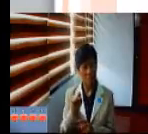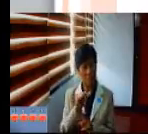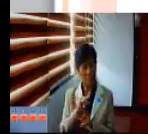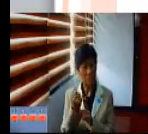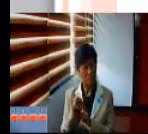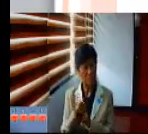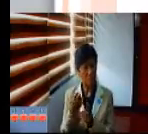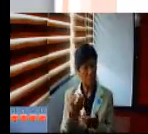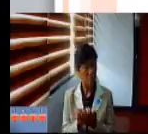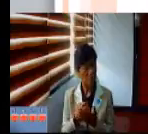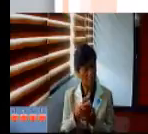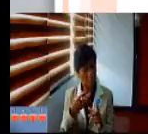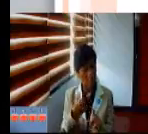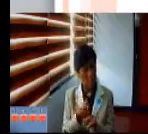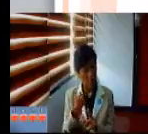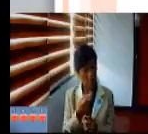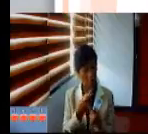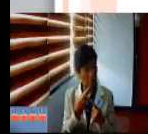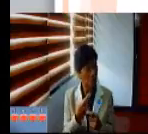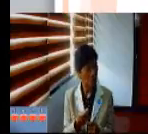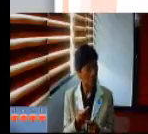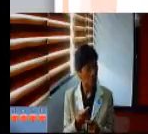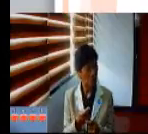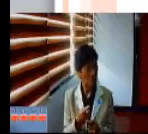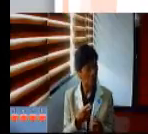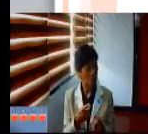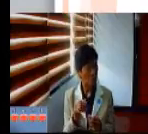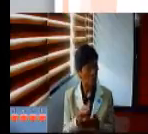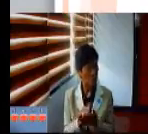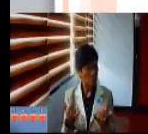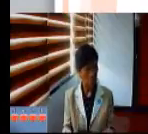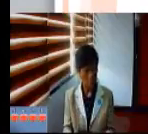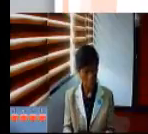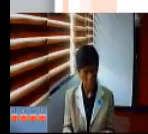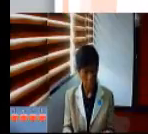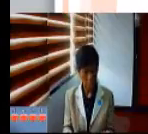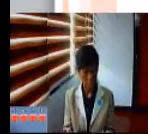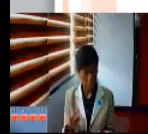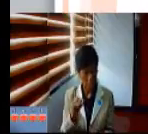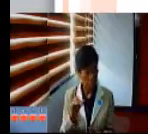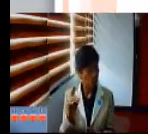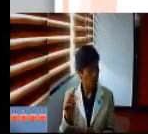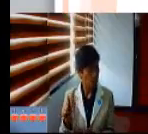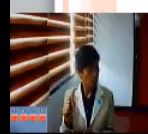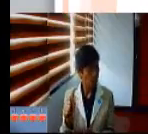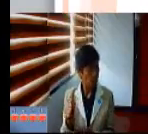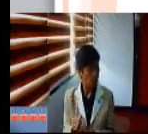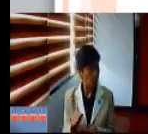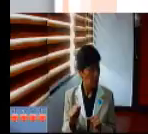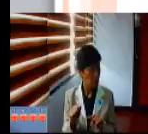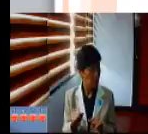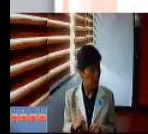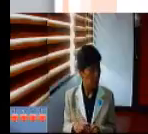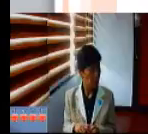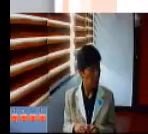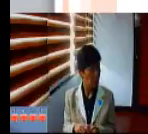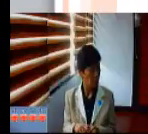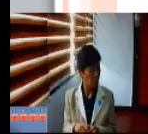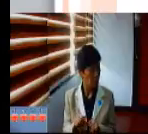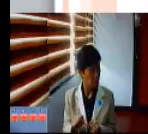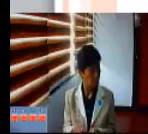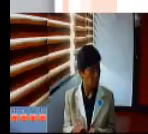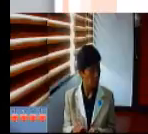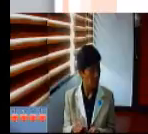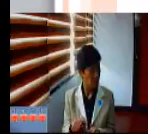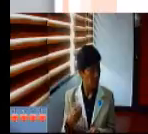impacts, we're trying to do that right now. In fact, the DA, Philippine Development Rural Project, we're just